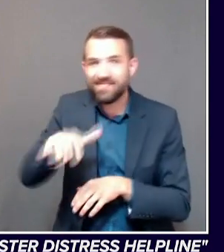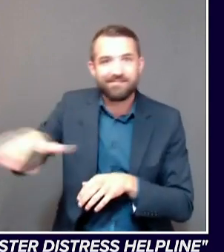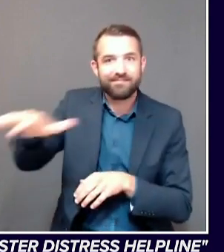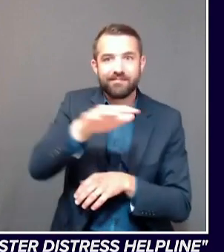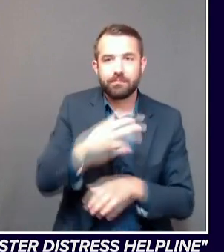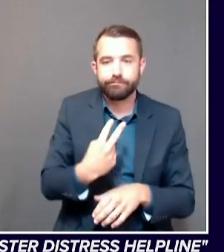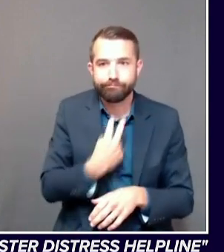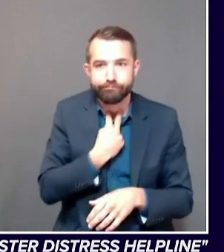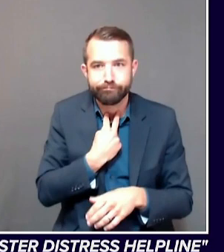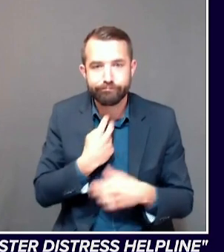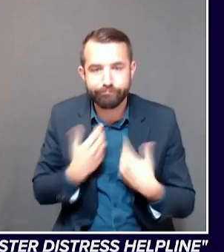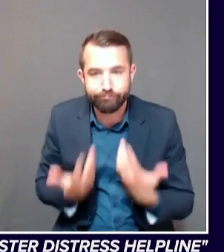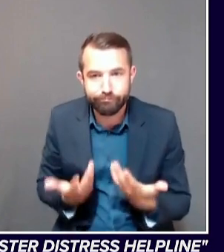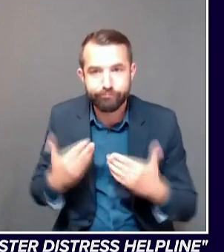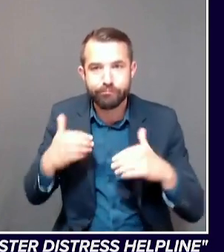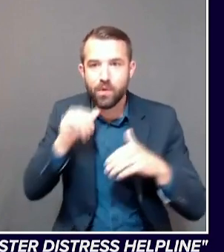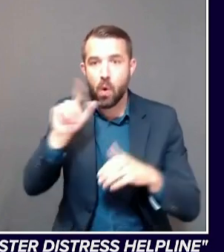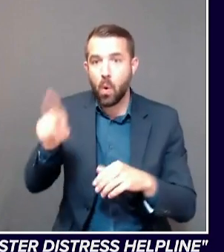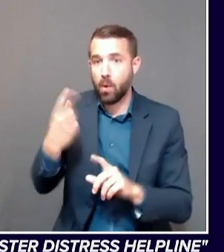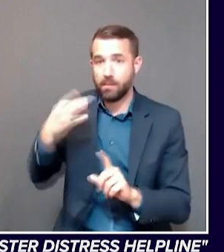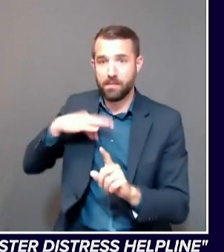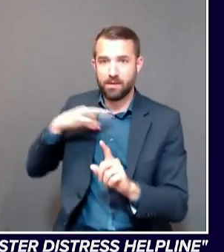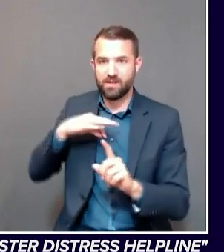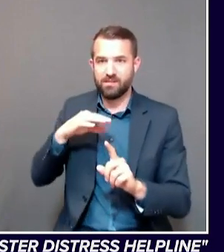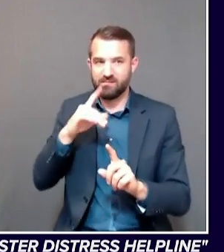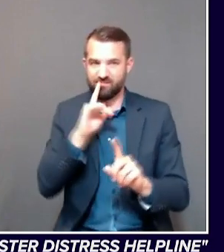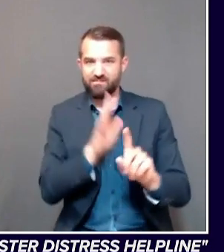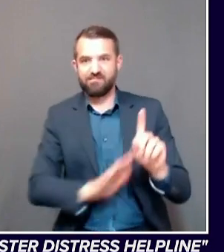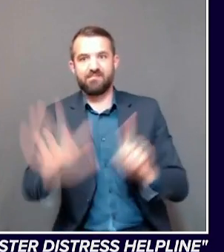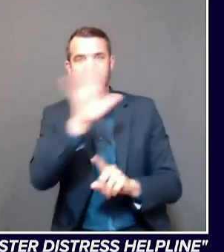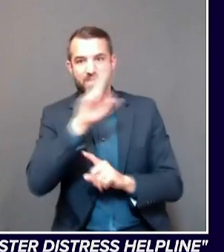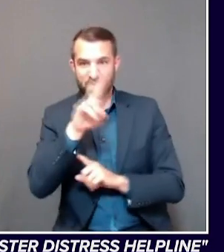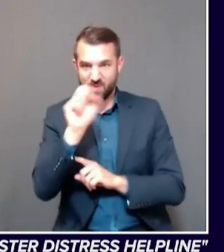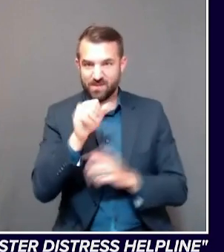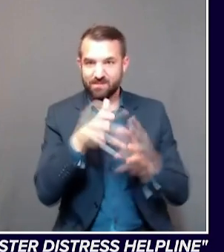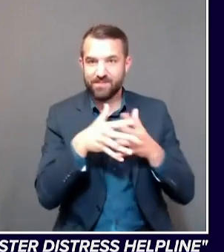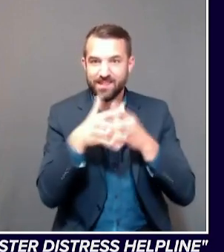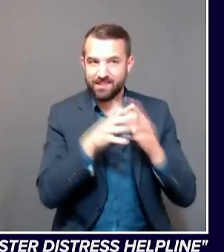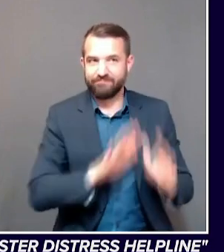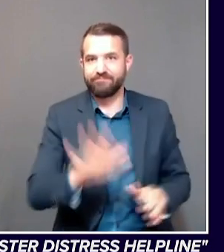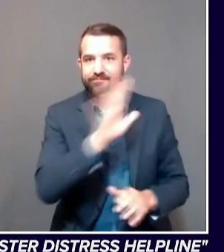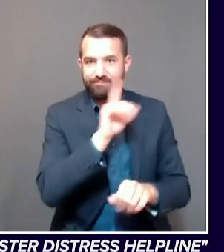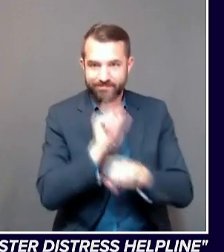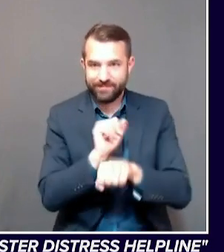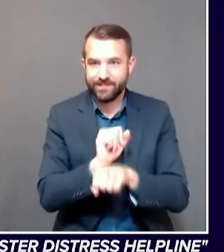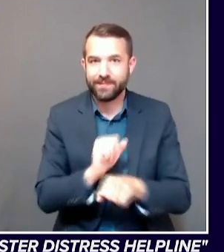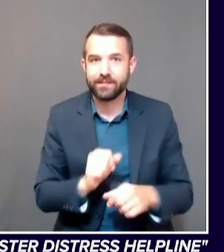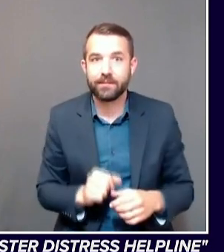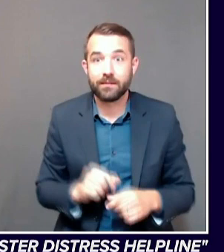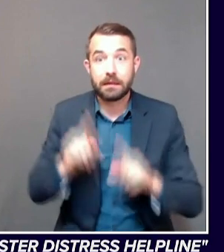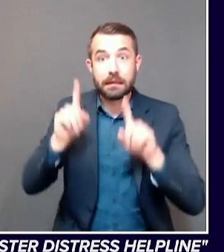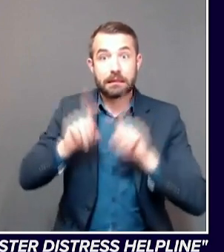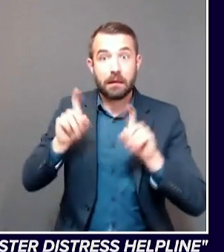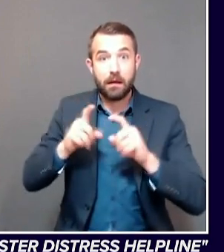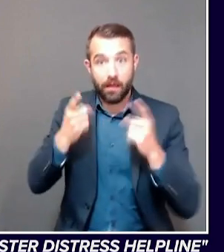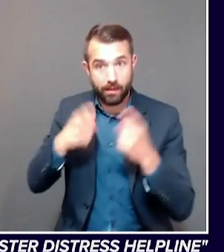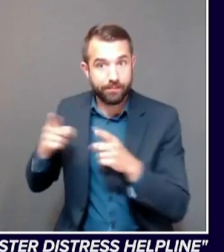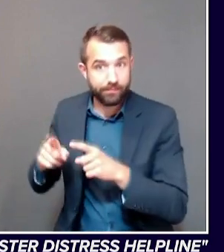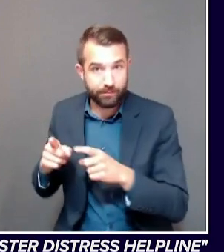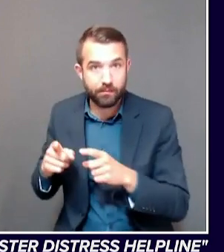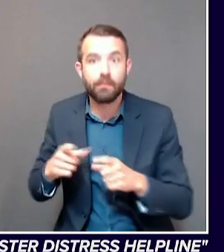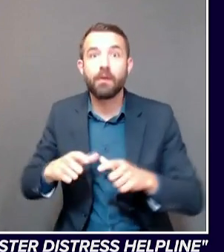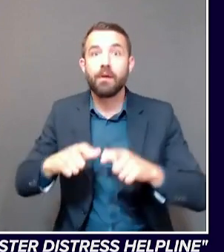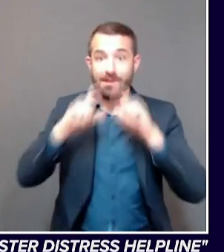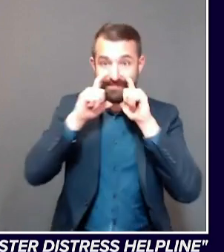by. This solution is sprayed into somebody when they put a hood over themselves. And